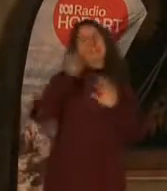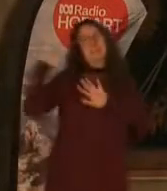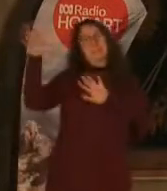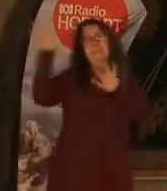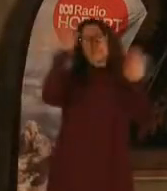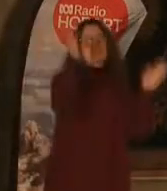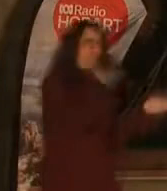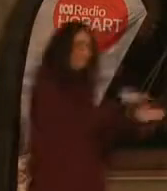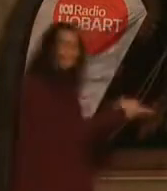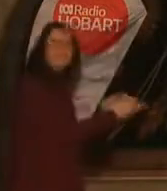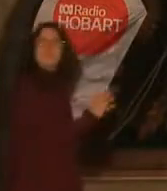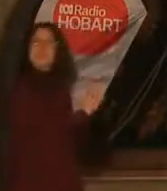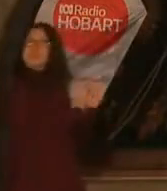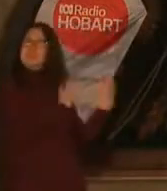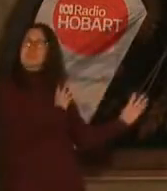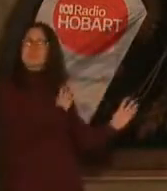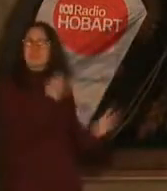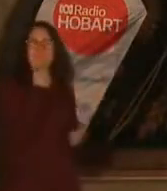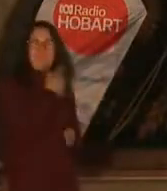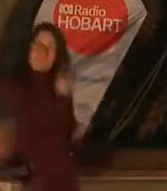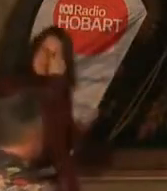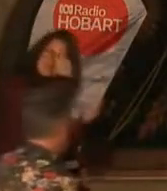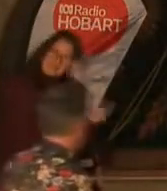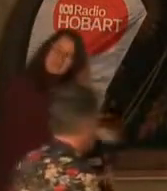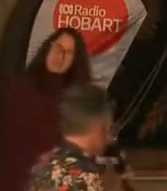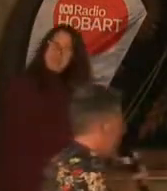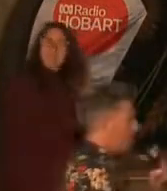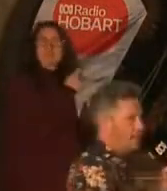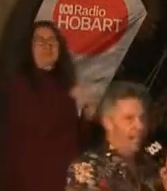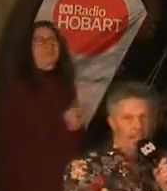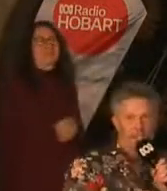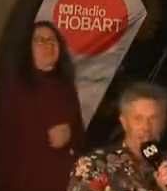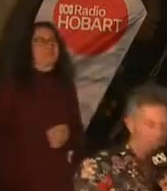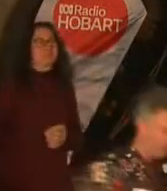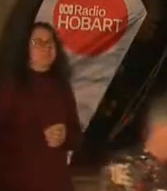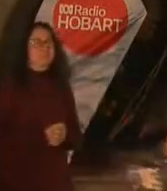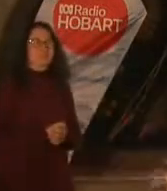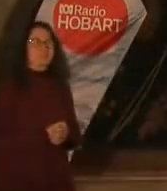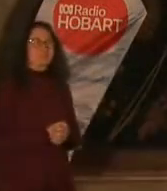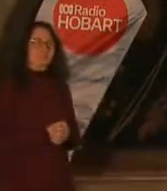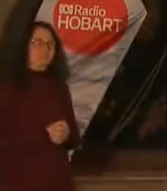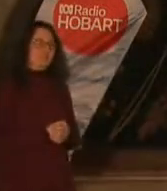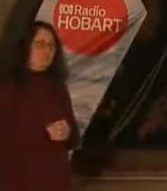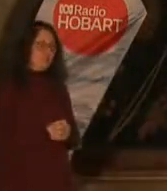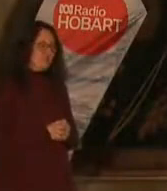everybody, for sharing so much amazing knowledge so generously.